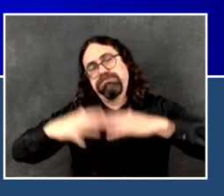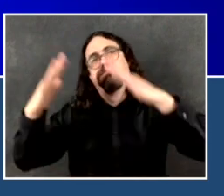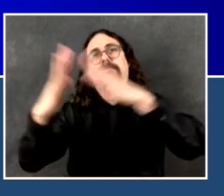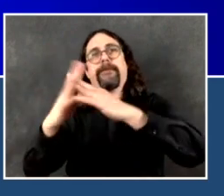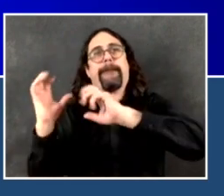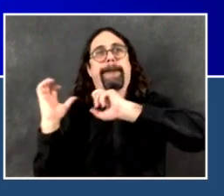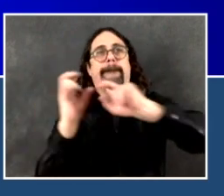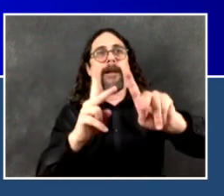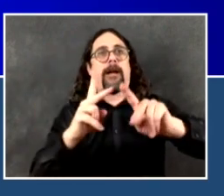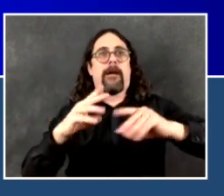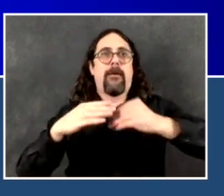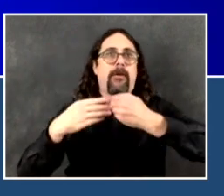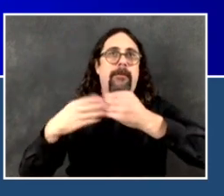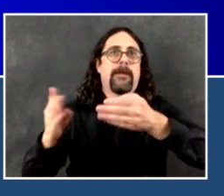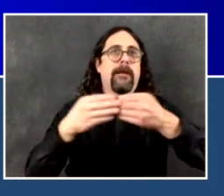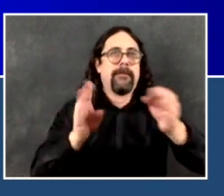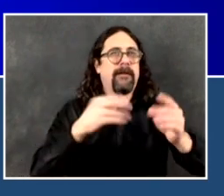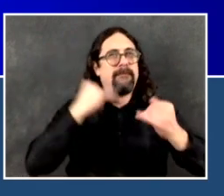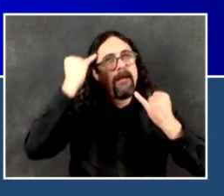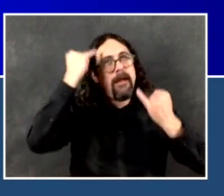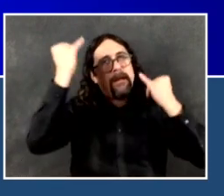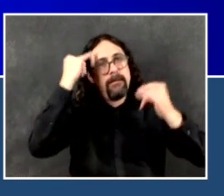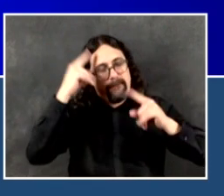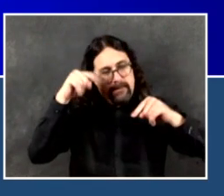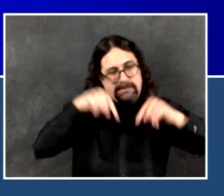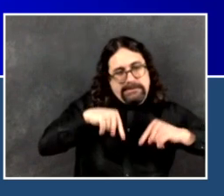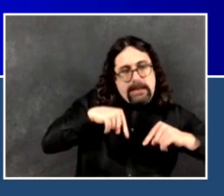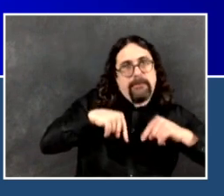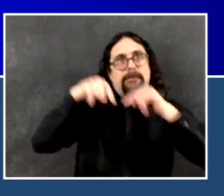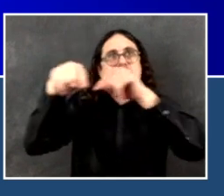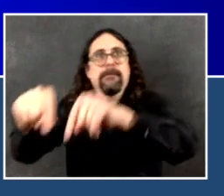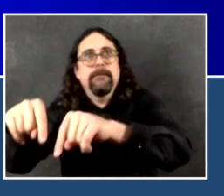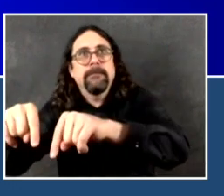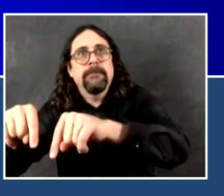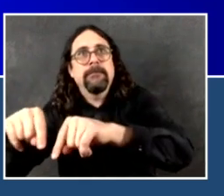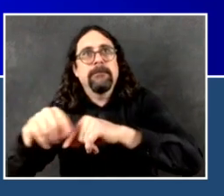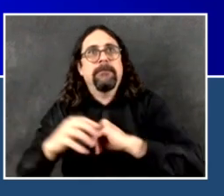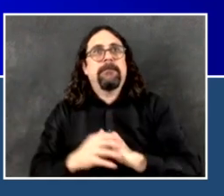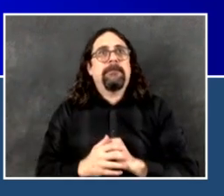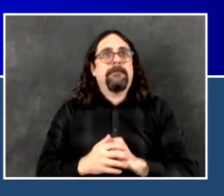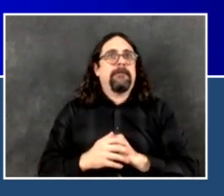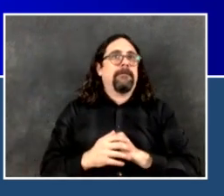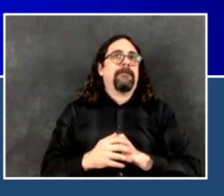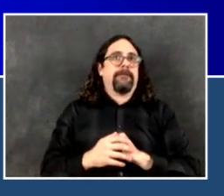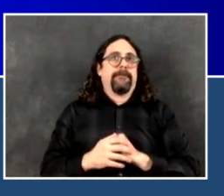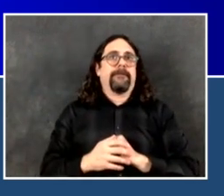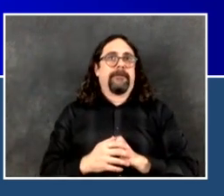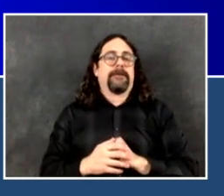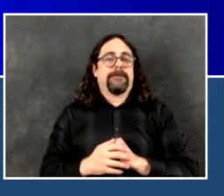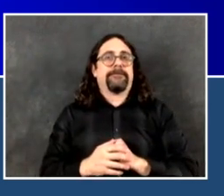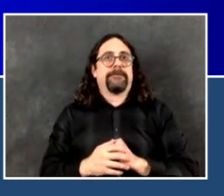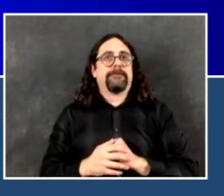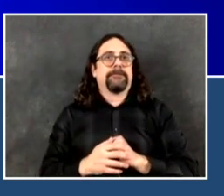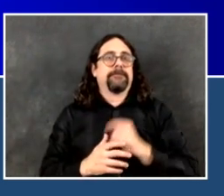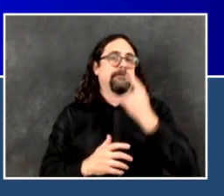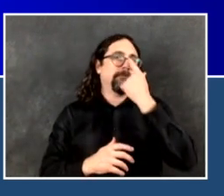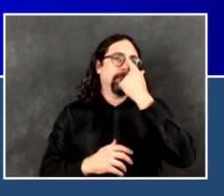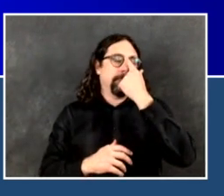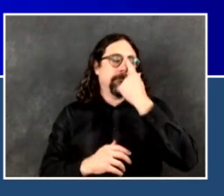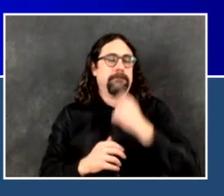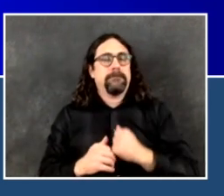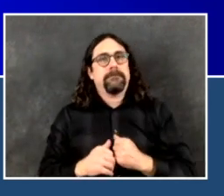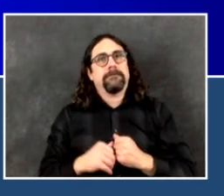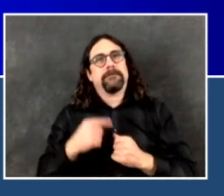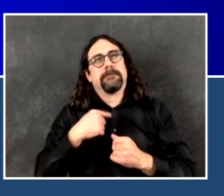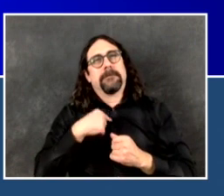getting back to a point of strength and additionally addressing the underlying issues that we still need to address